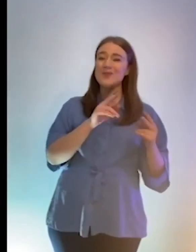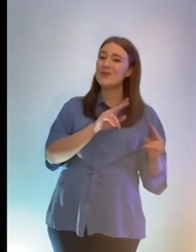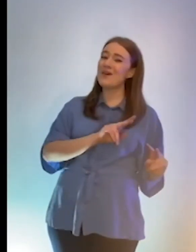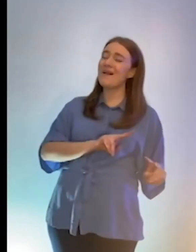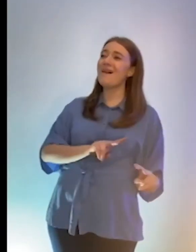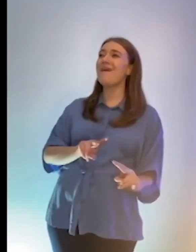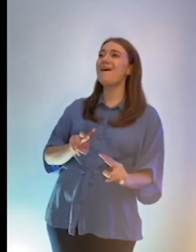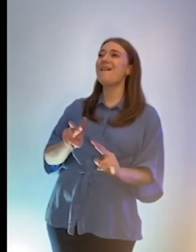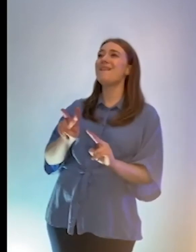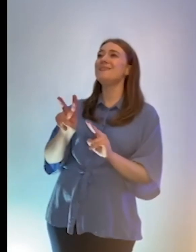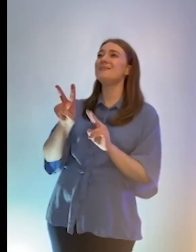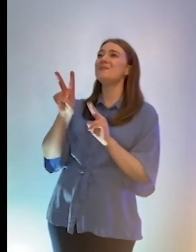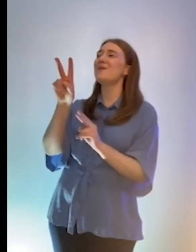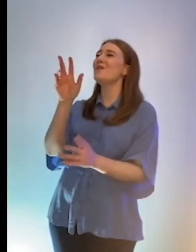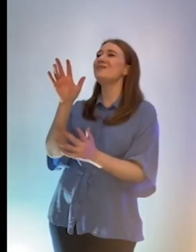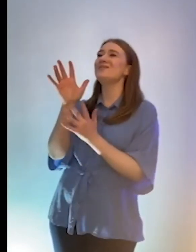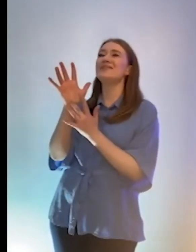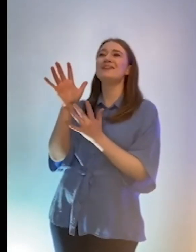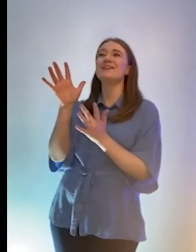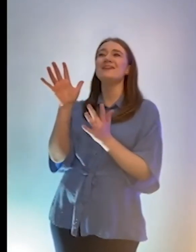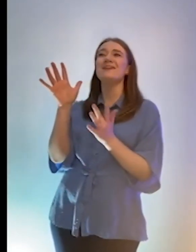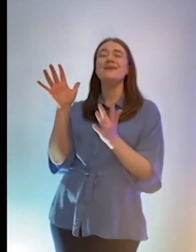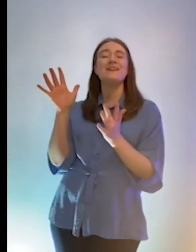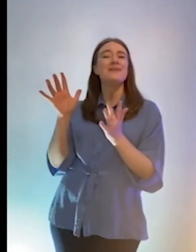Turn your eyes upon